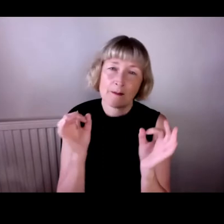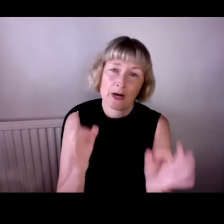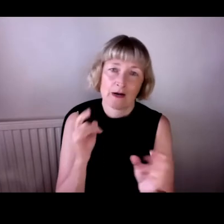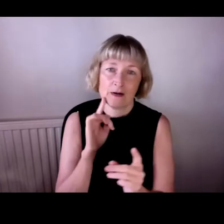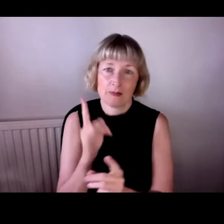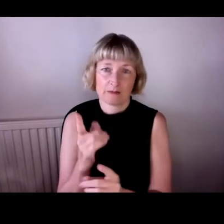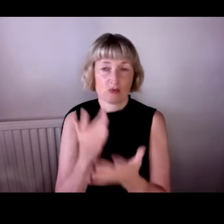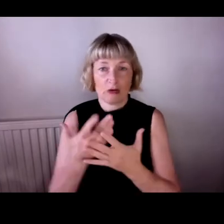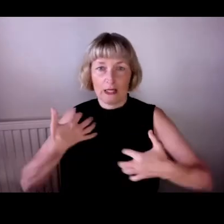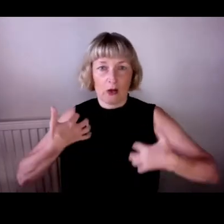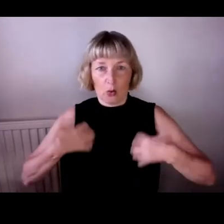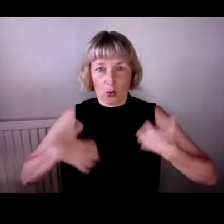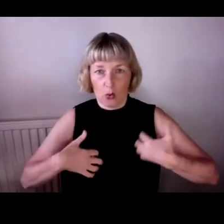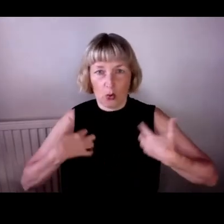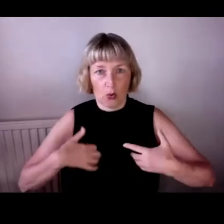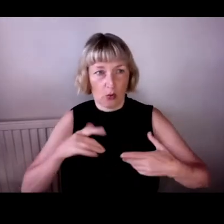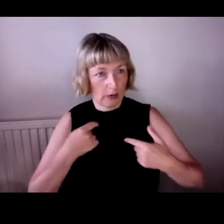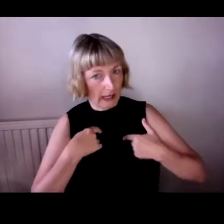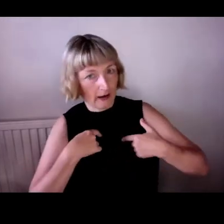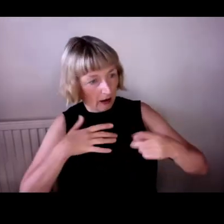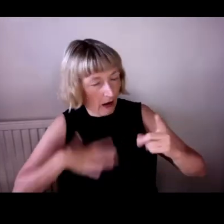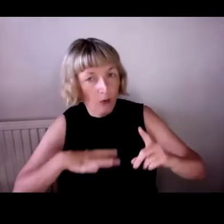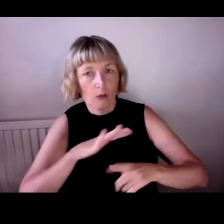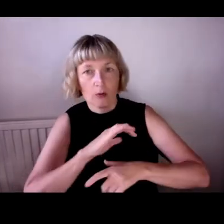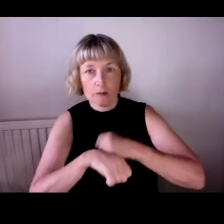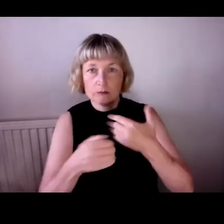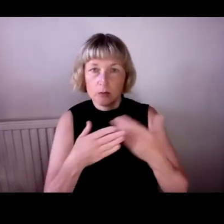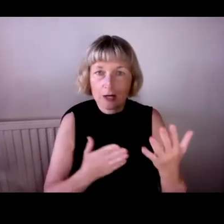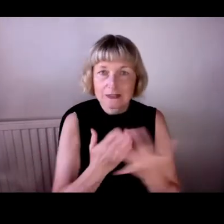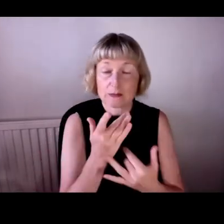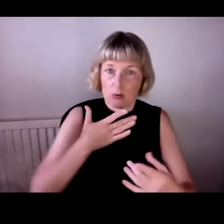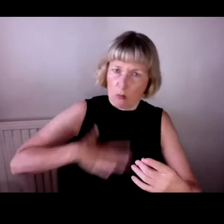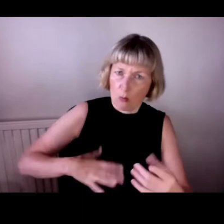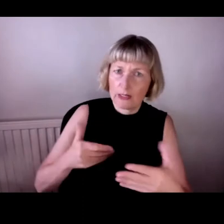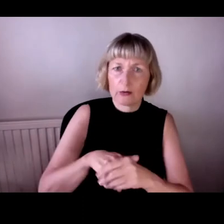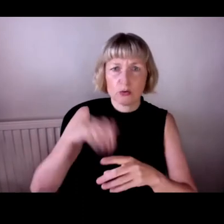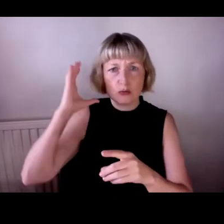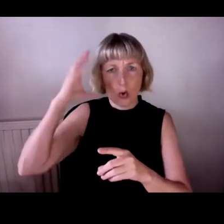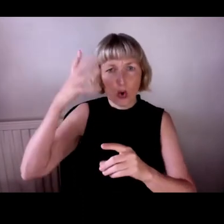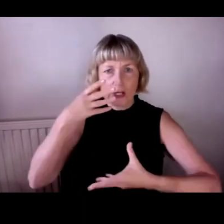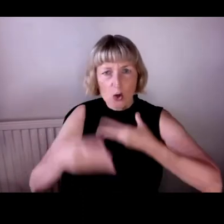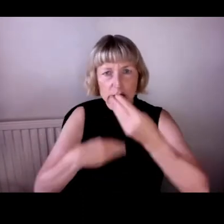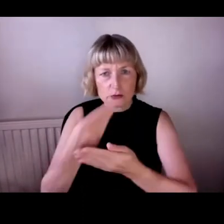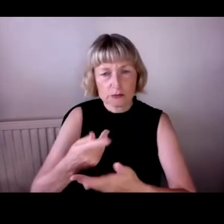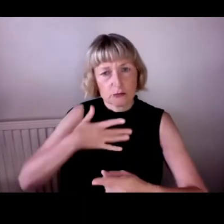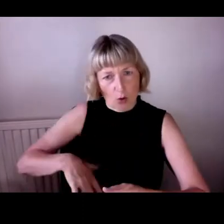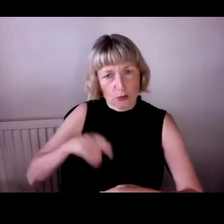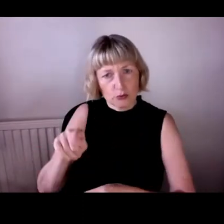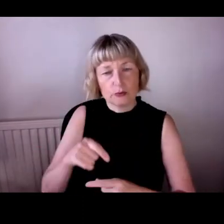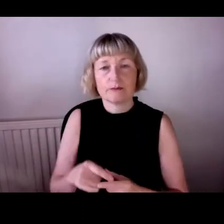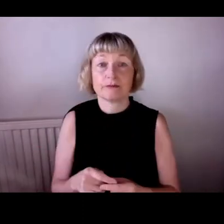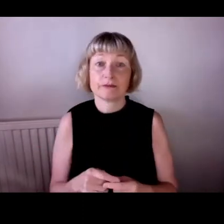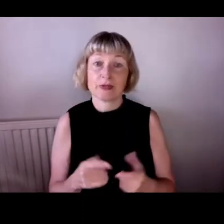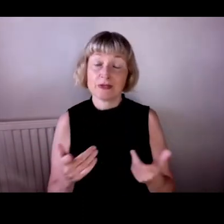very, very eager to start making things more accessible and including audio description in the work that they were doing. So